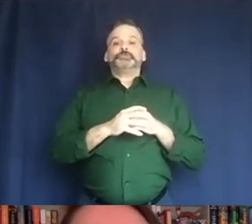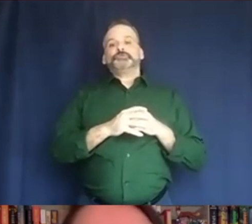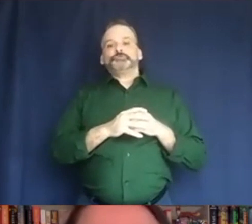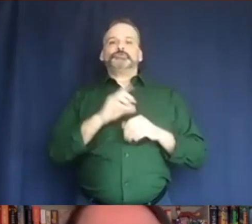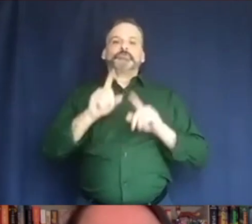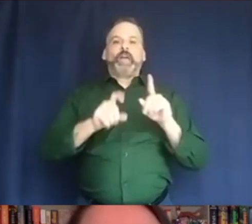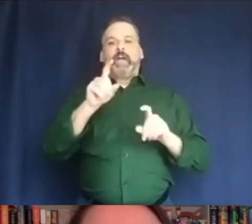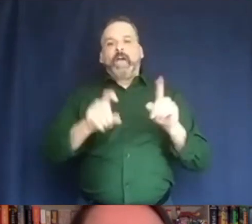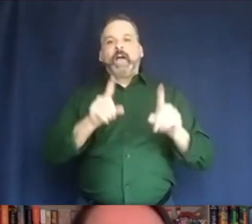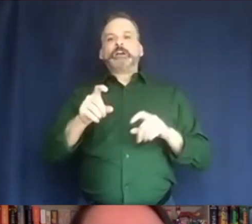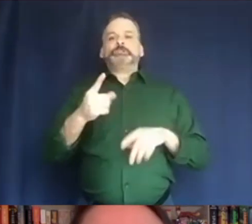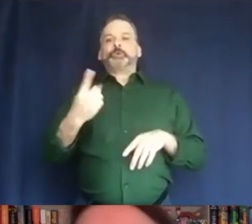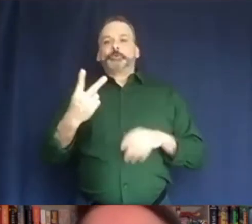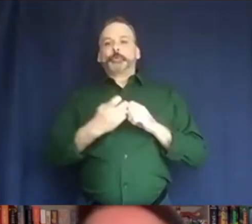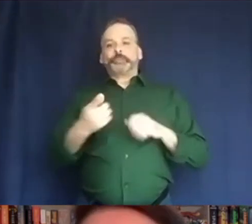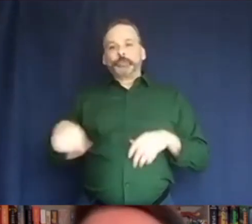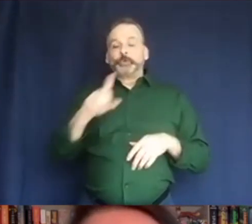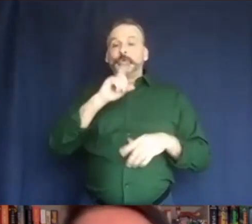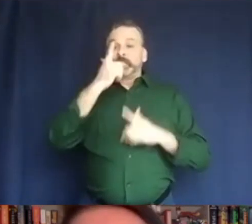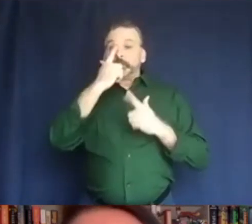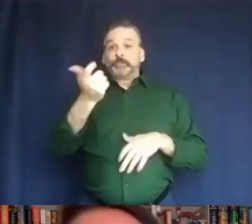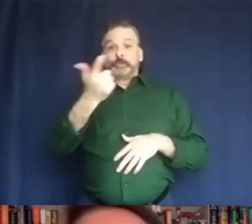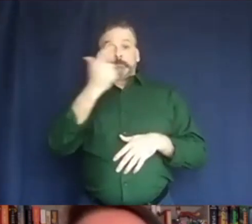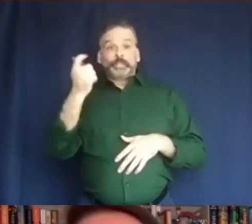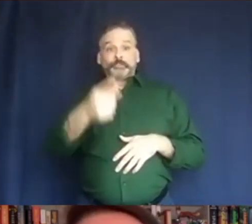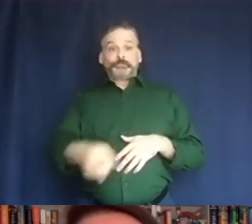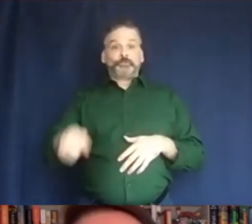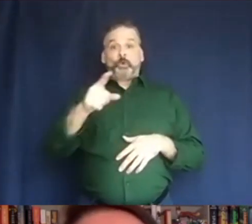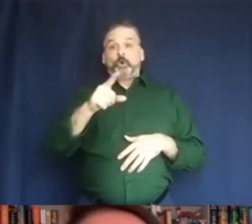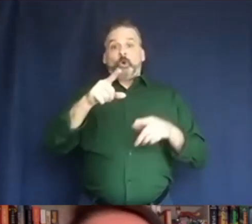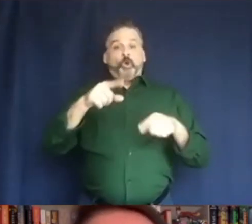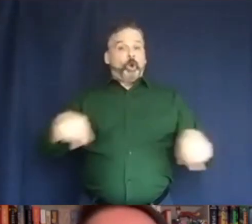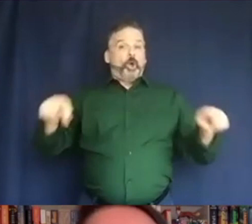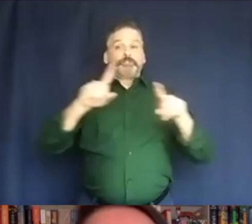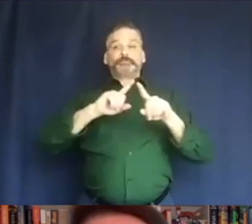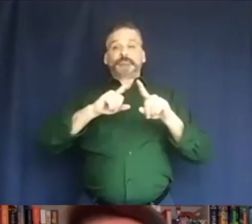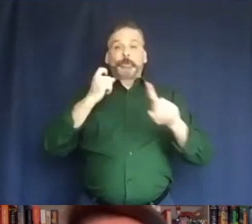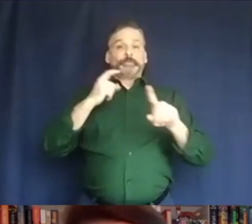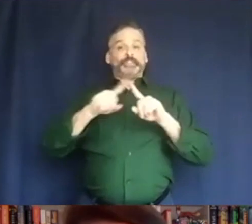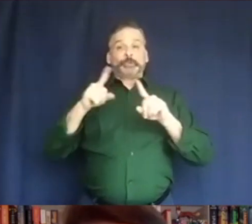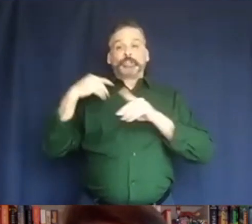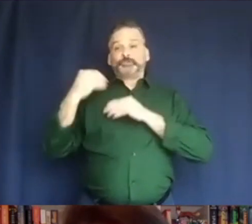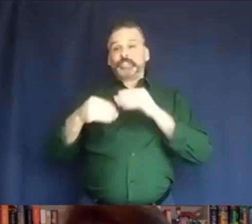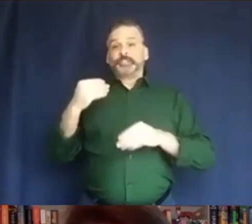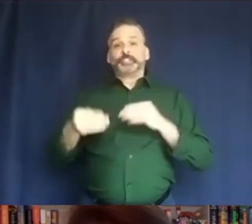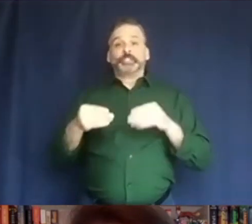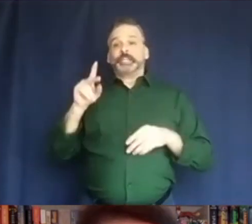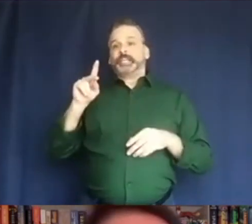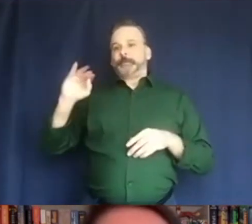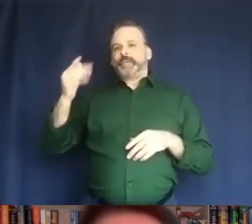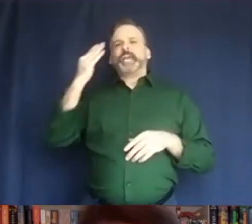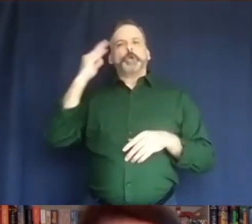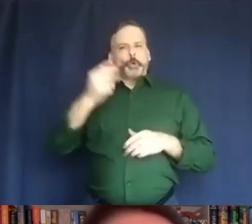with you all. And it's interesting because you all come from such different traditions. Like K-Ming, I know you're a poet as